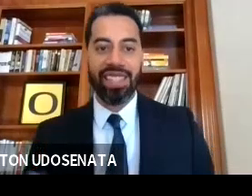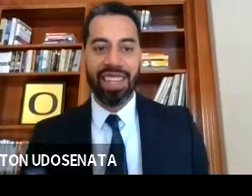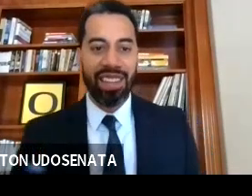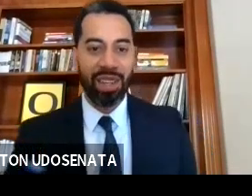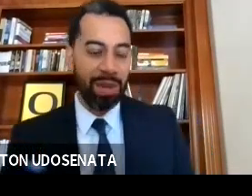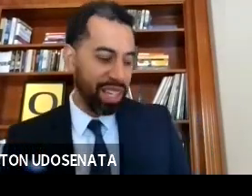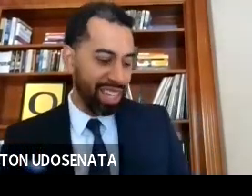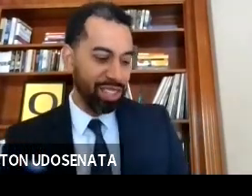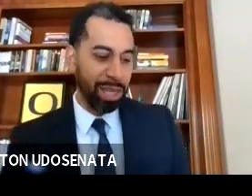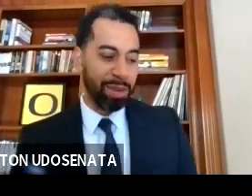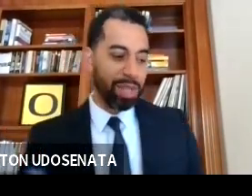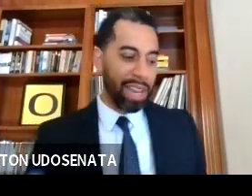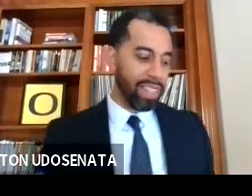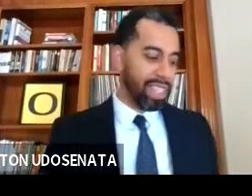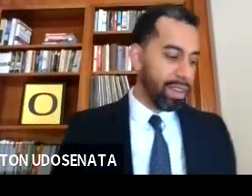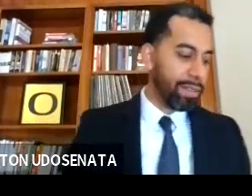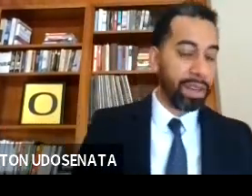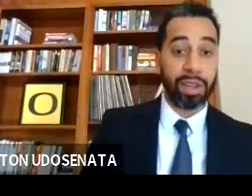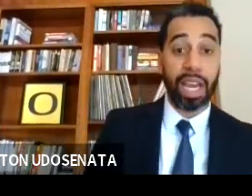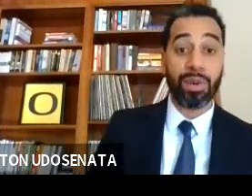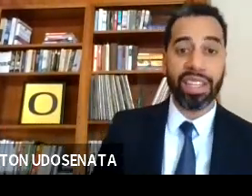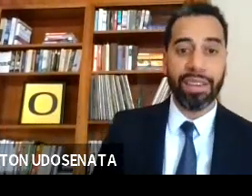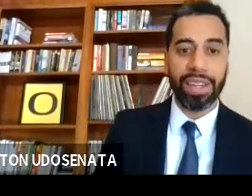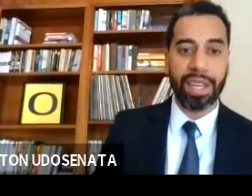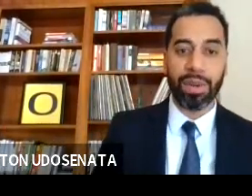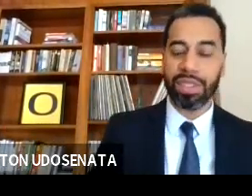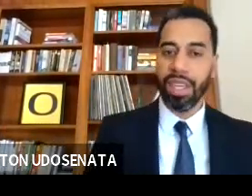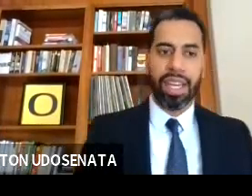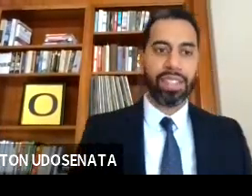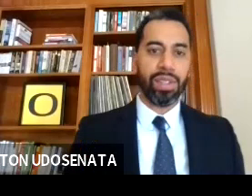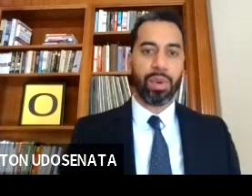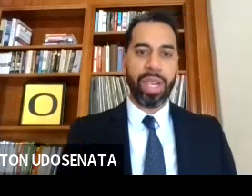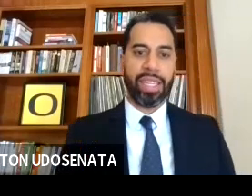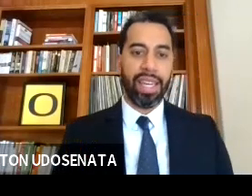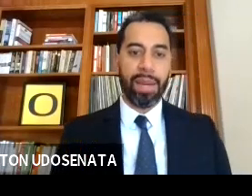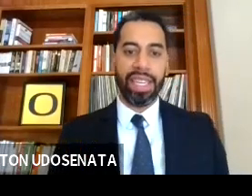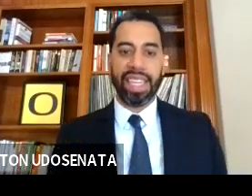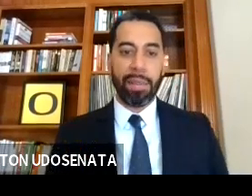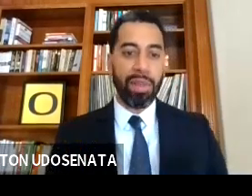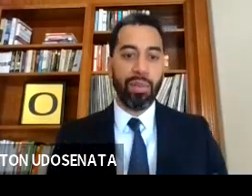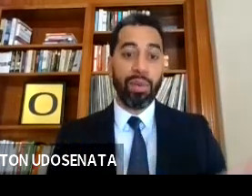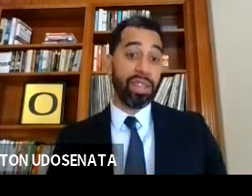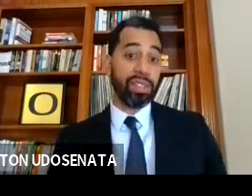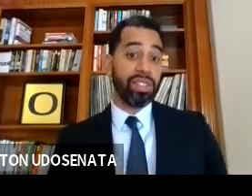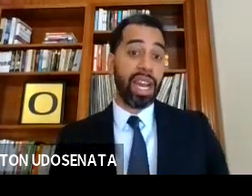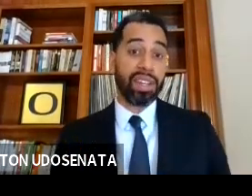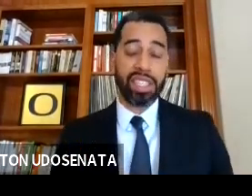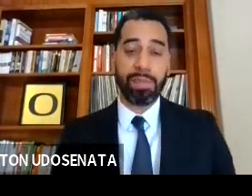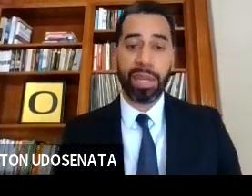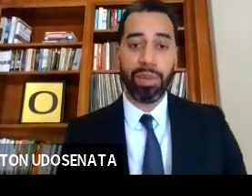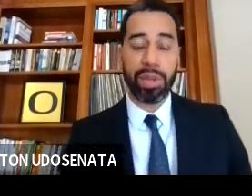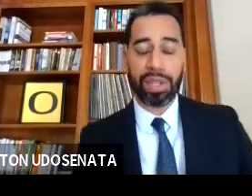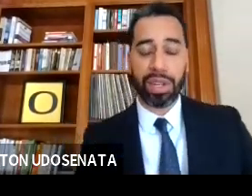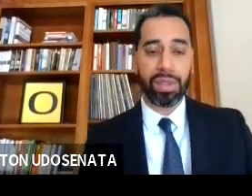And thanks again to the communications team for drafting that, or for creating that video. It's just a great example of what your child